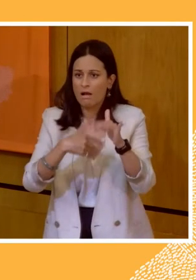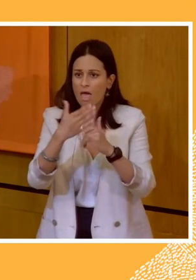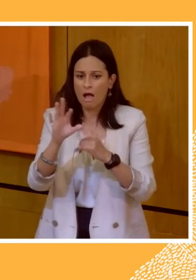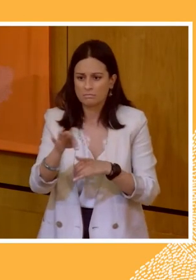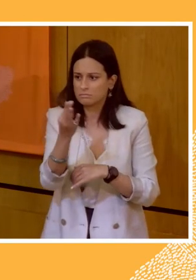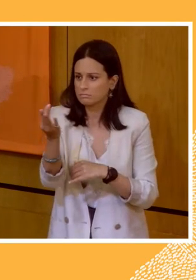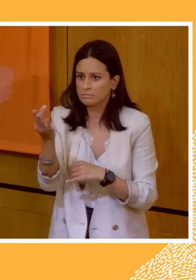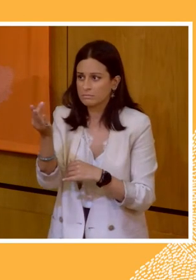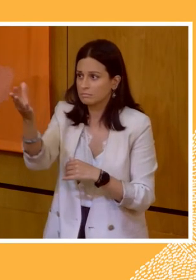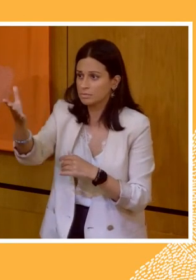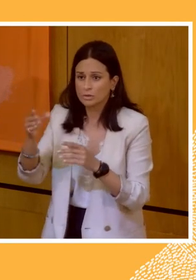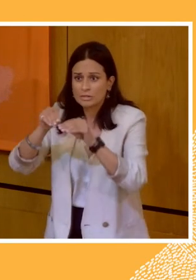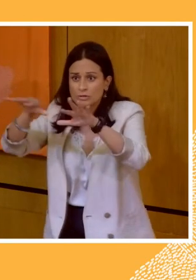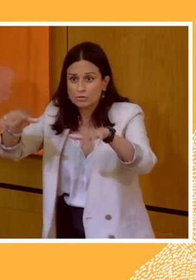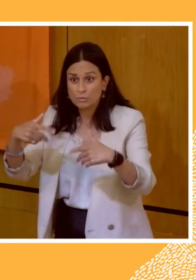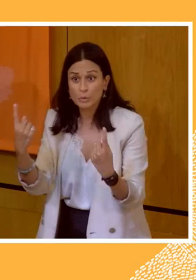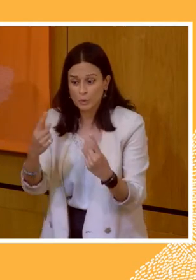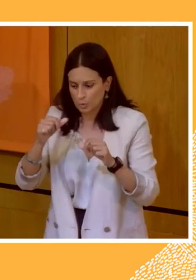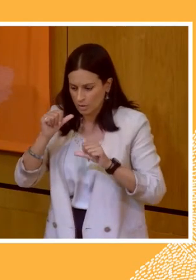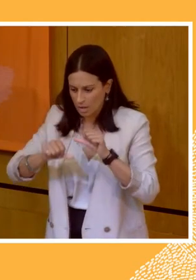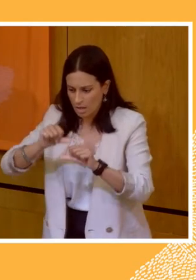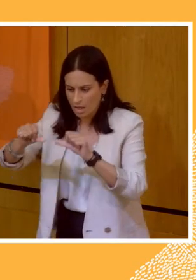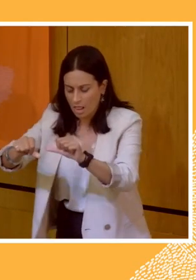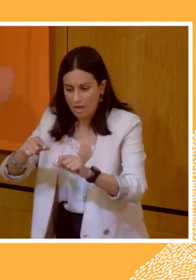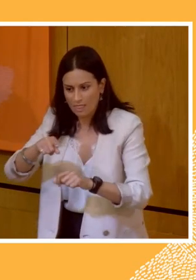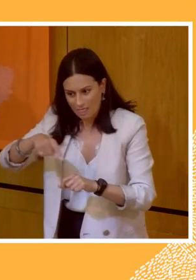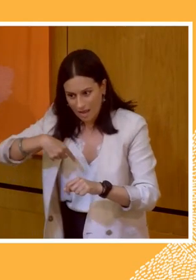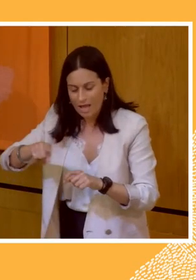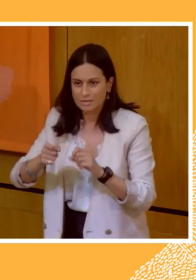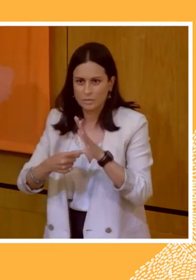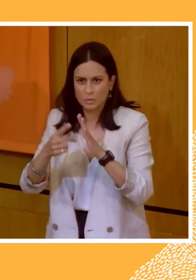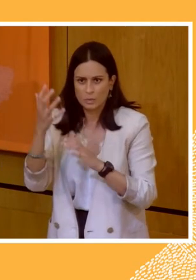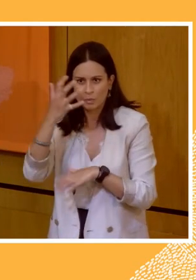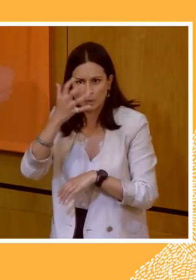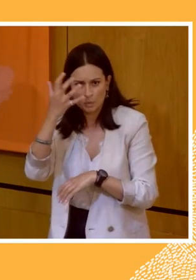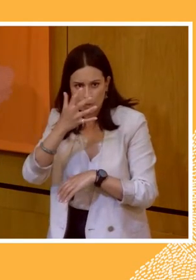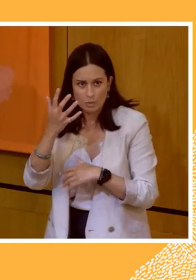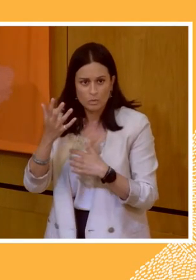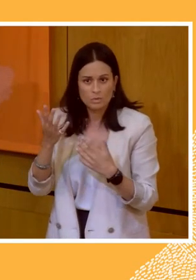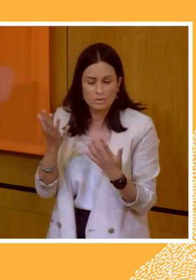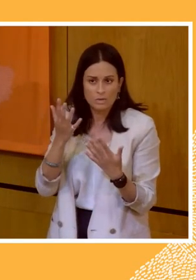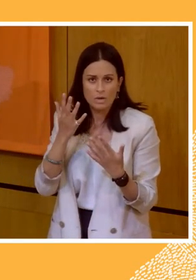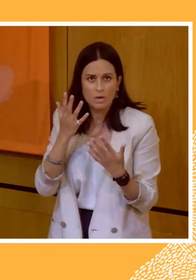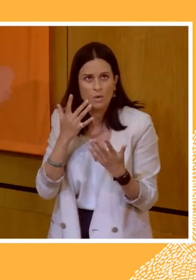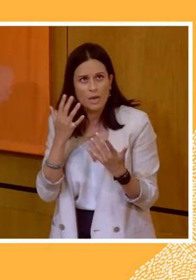sent? And who gets to distribute it? And who gets to? And so I think, you know, when you're